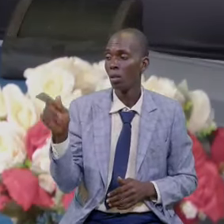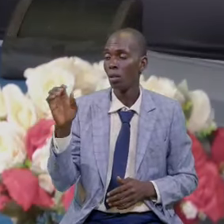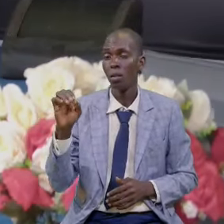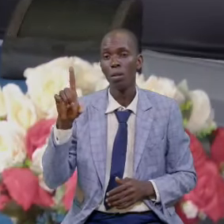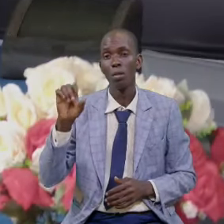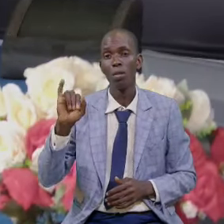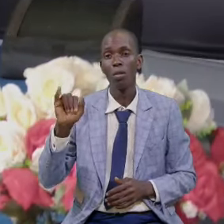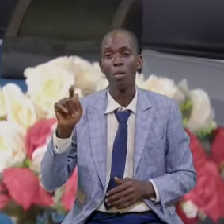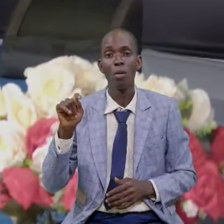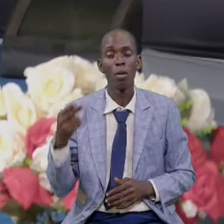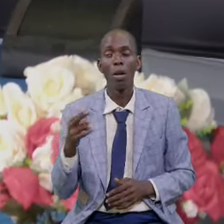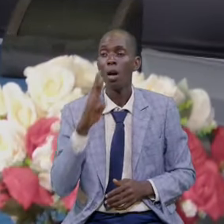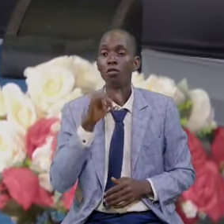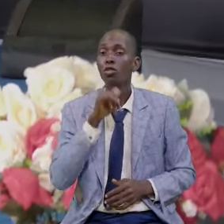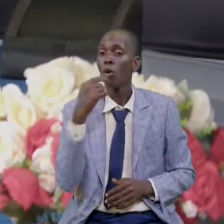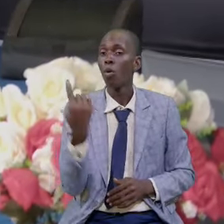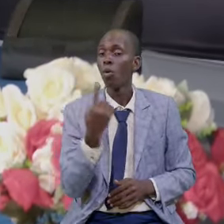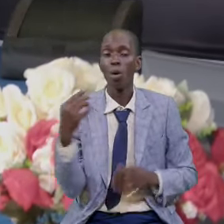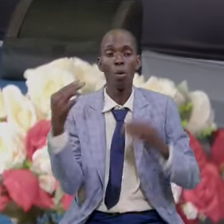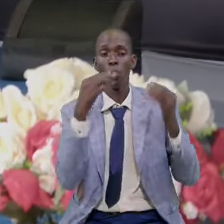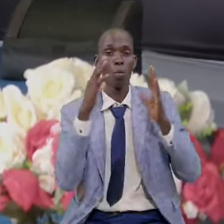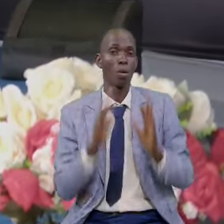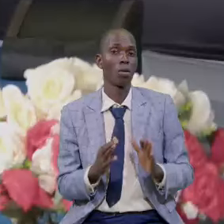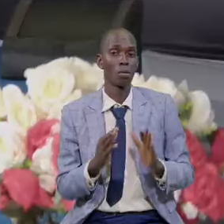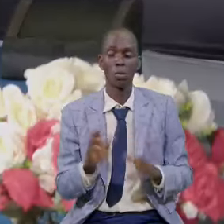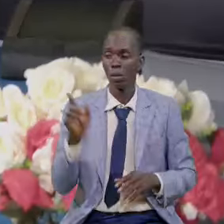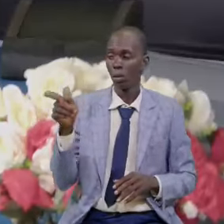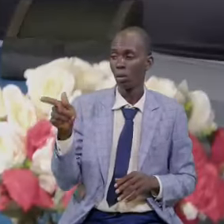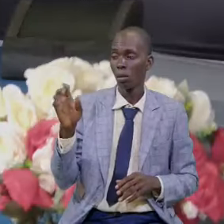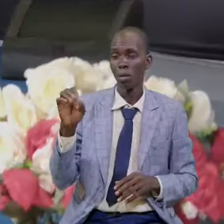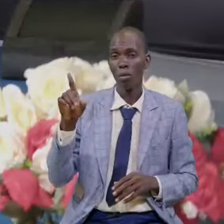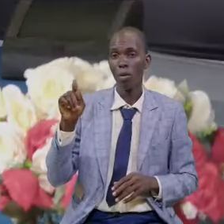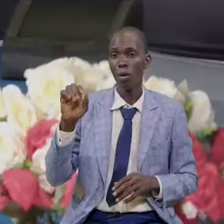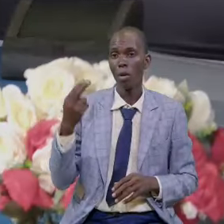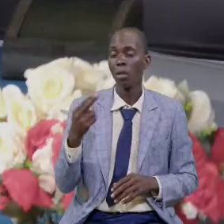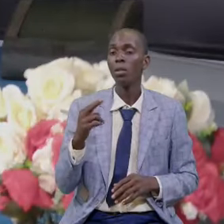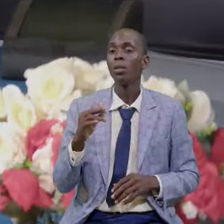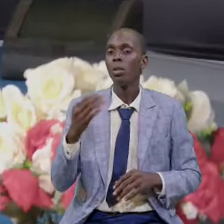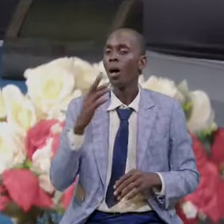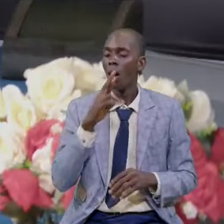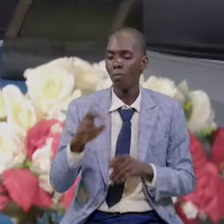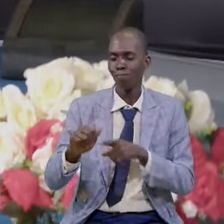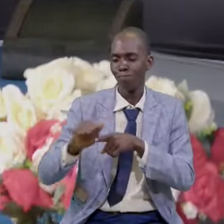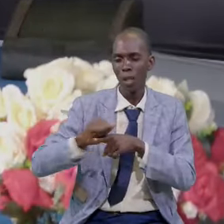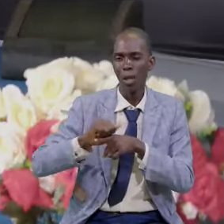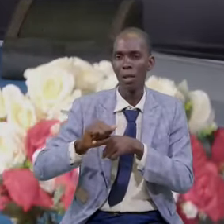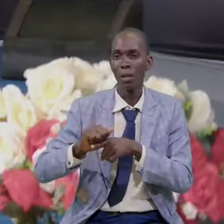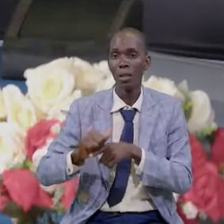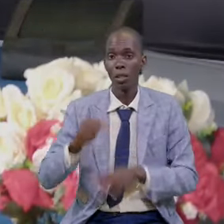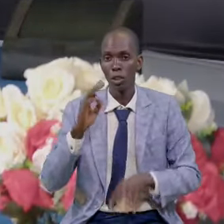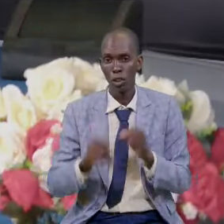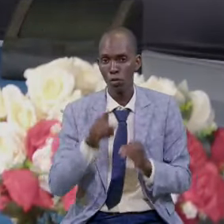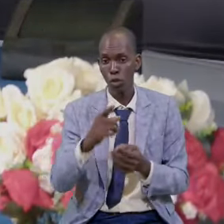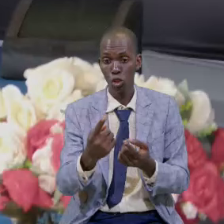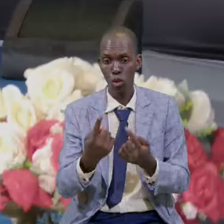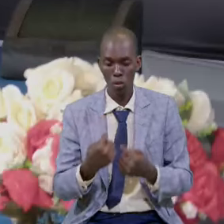warriors are trained. They can size you up. If you're coming and you're looking down, and you're panicking,